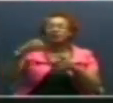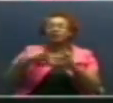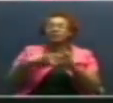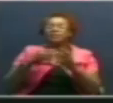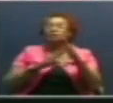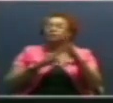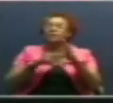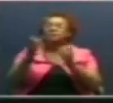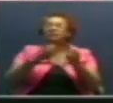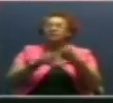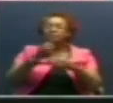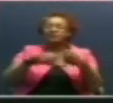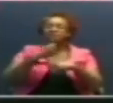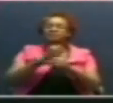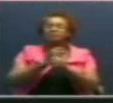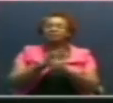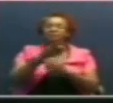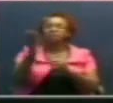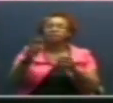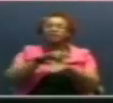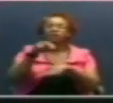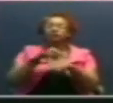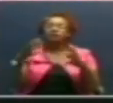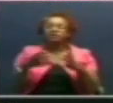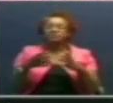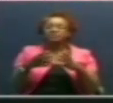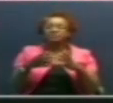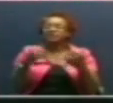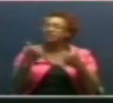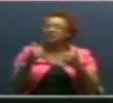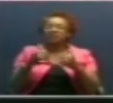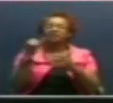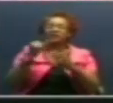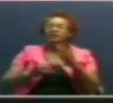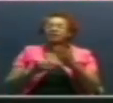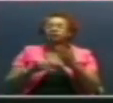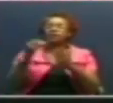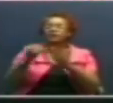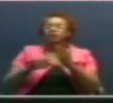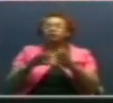performance earned him a maiden call-up to the national team, though he never made it to the final squad.